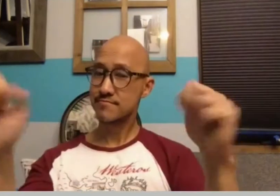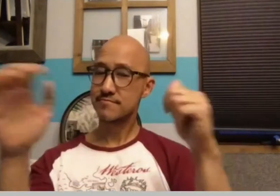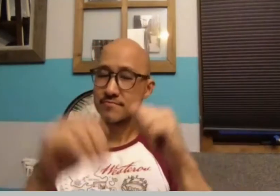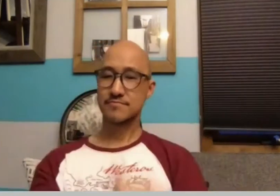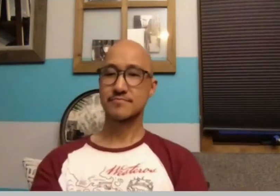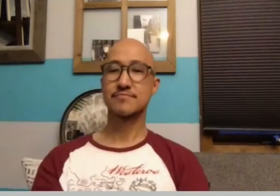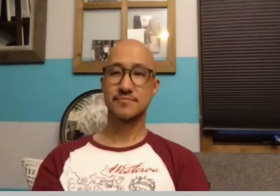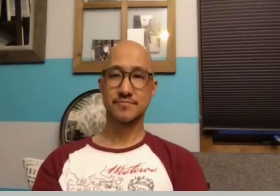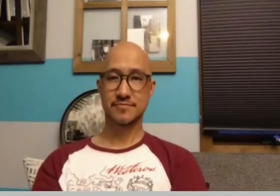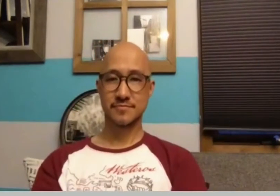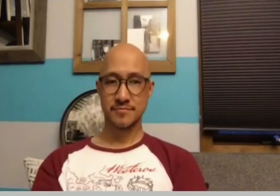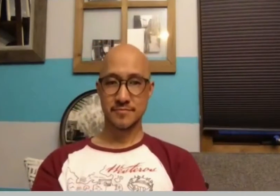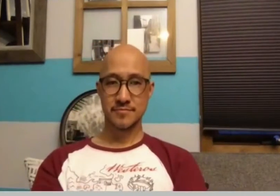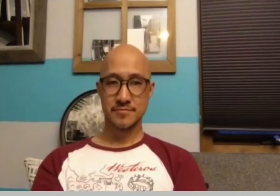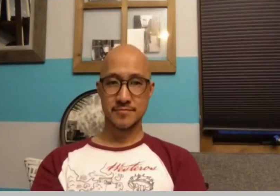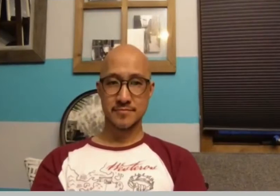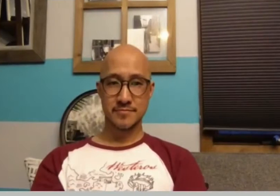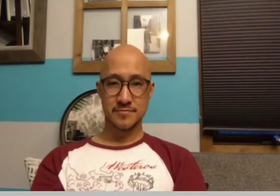unquote.